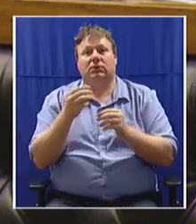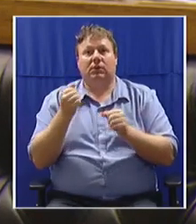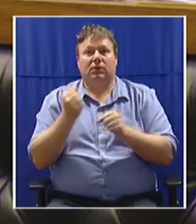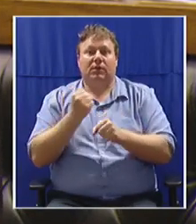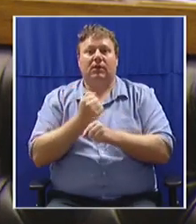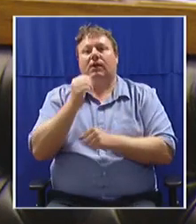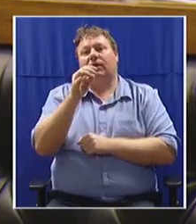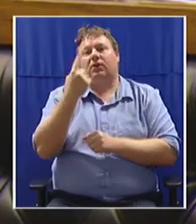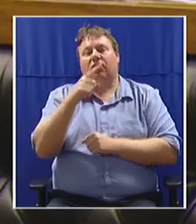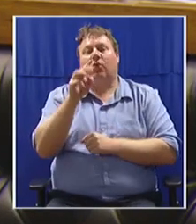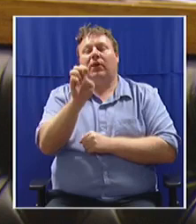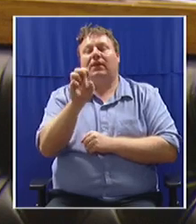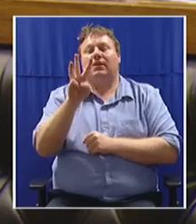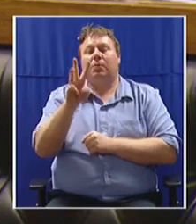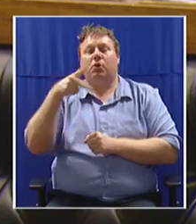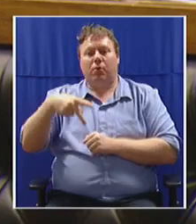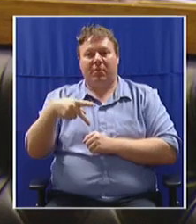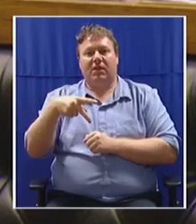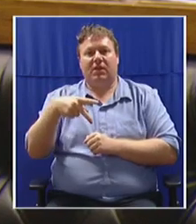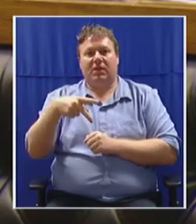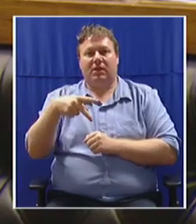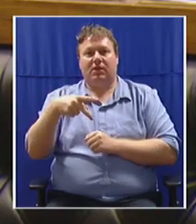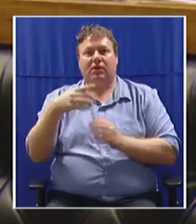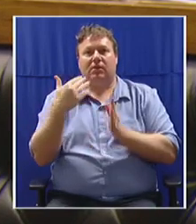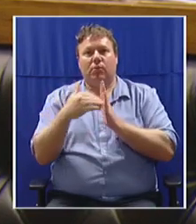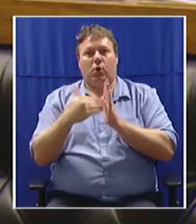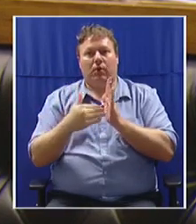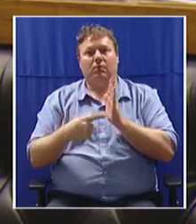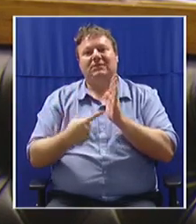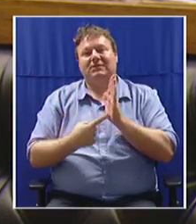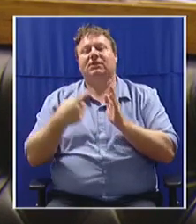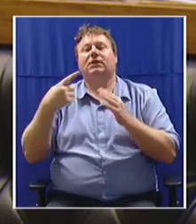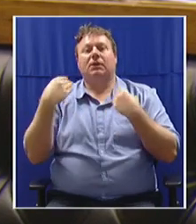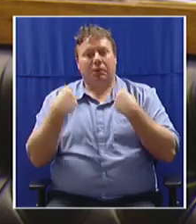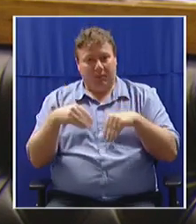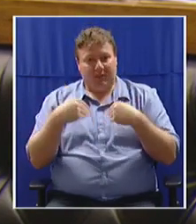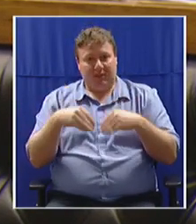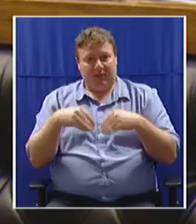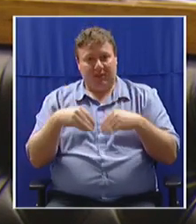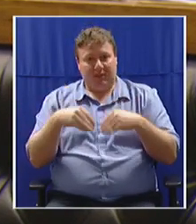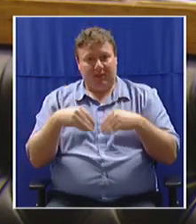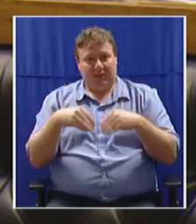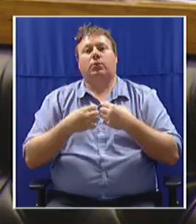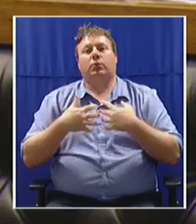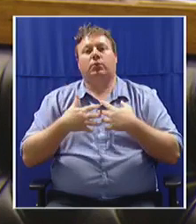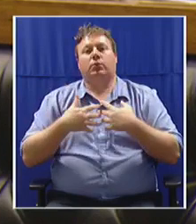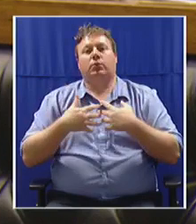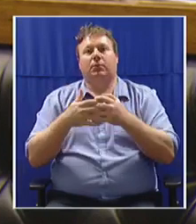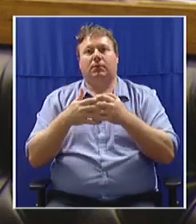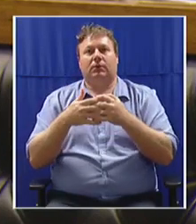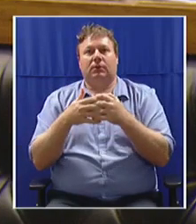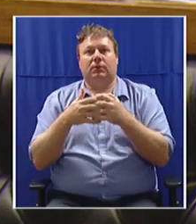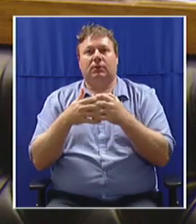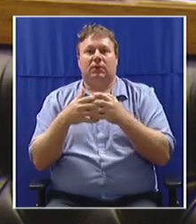EPWP beneficiaries to engage in business ventures creation, utilizing training and